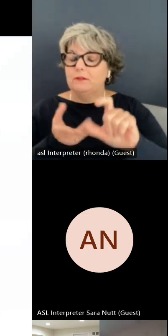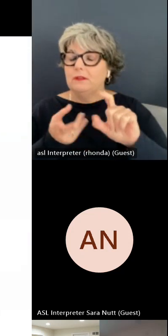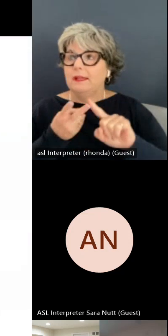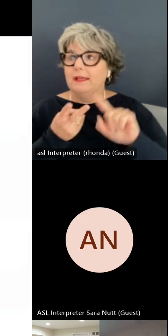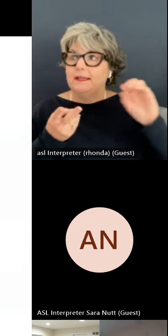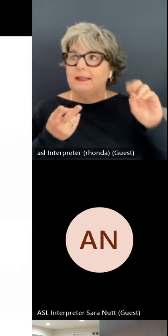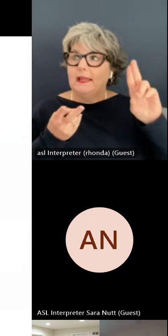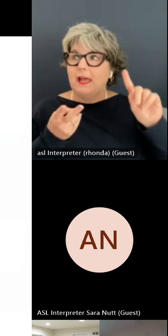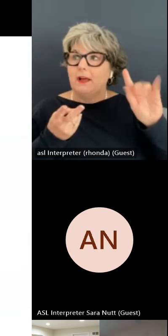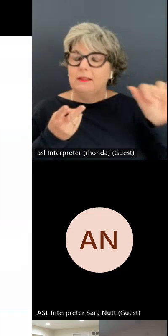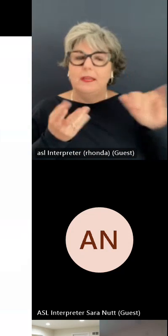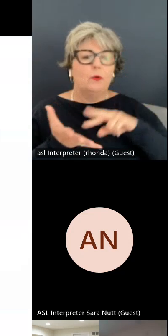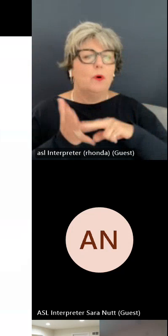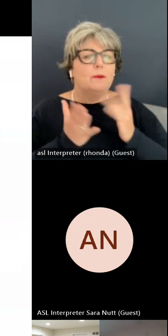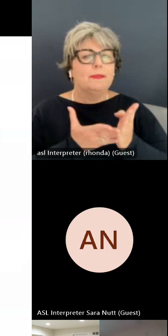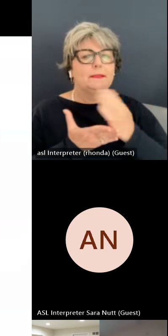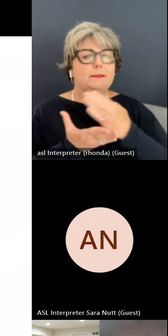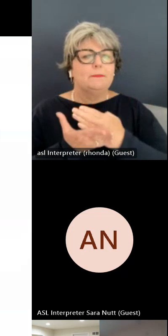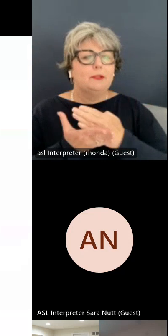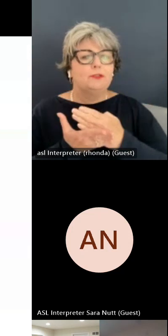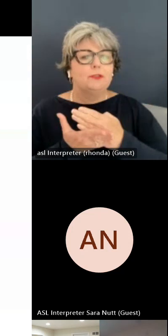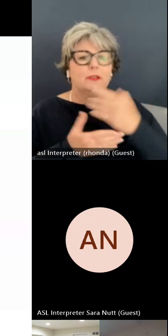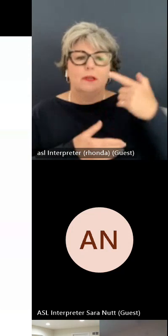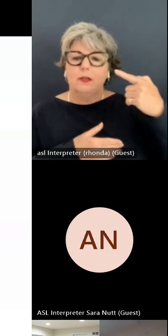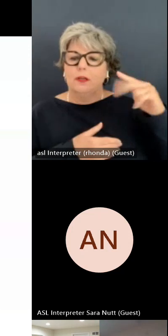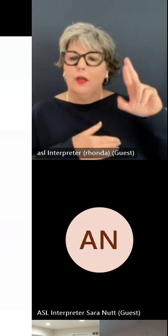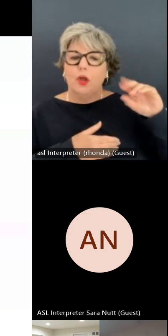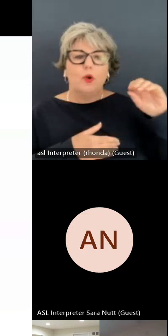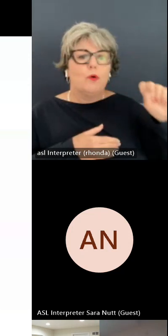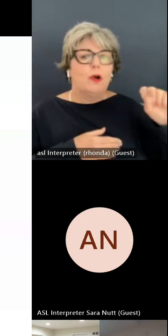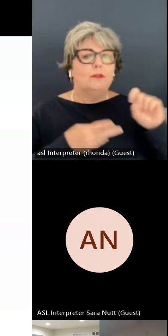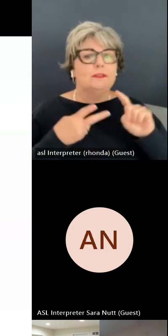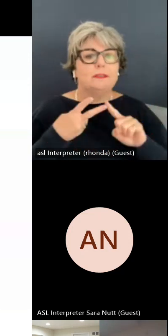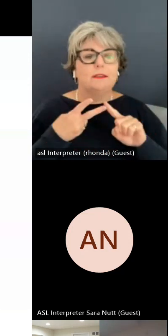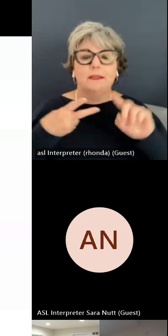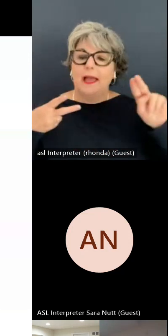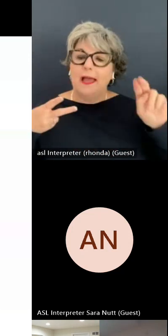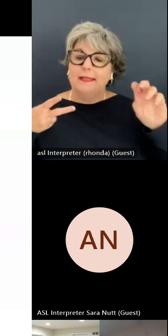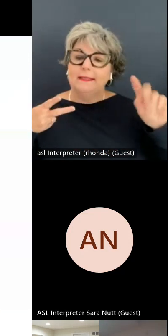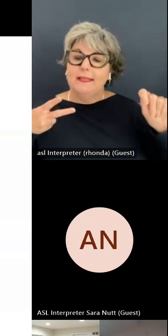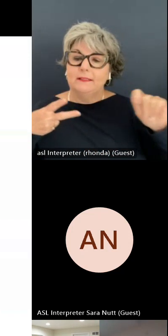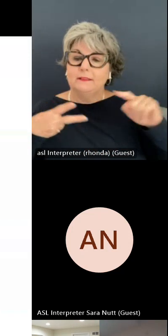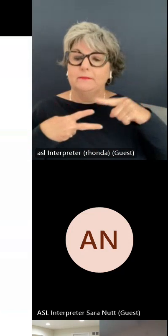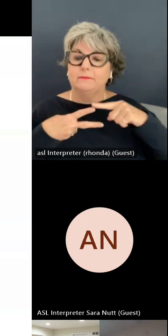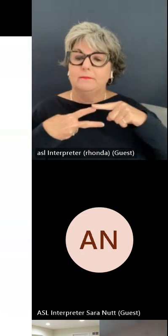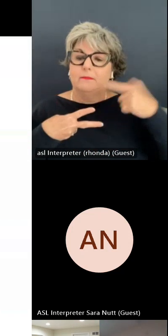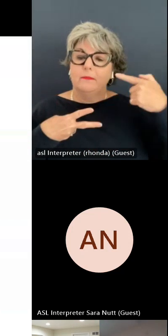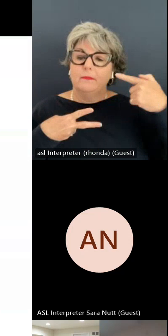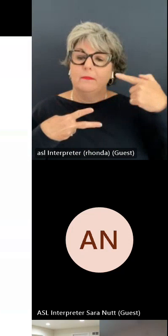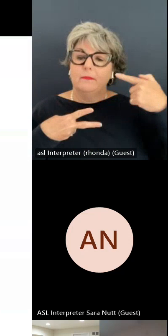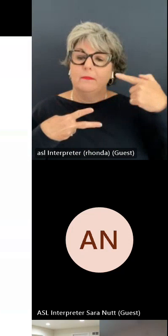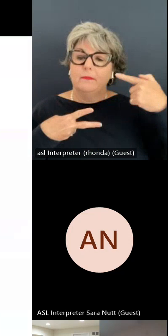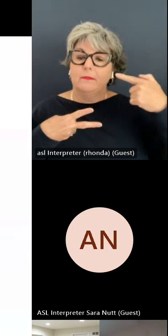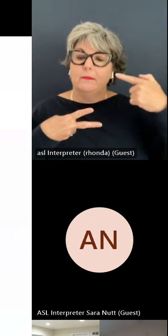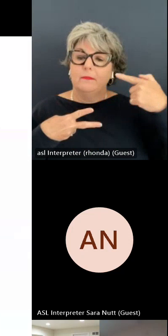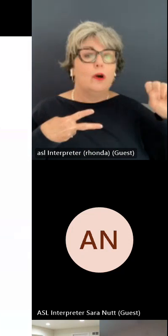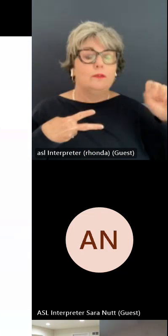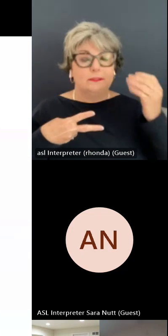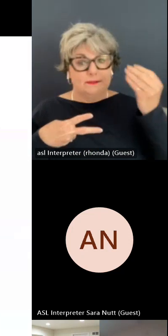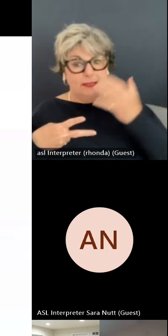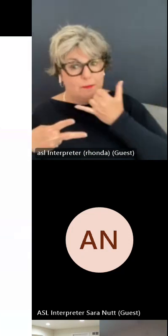is budget authority gross versus budget authority net? So budget authority gross, and correct me if I get this